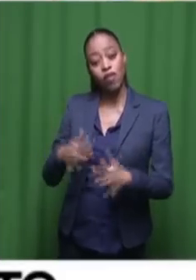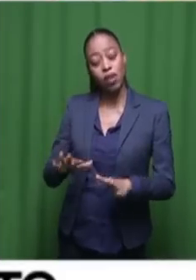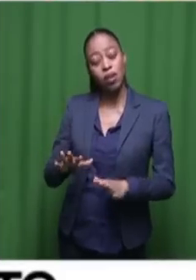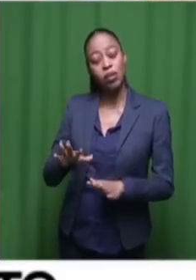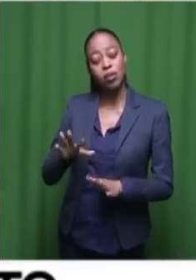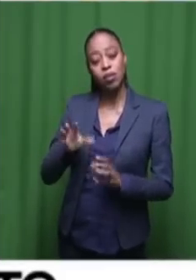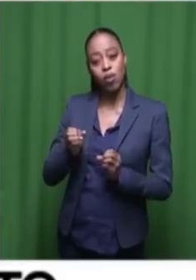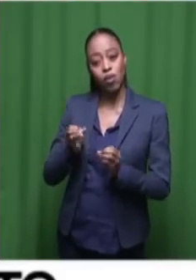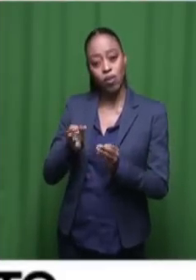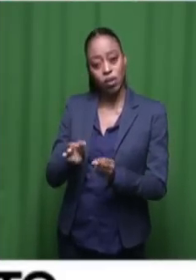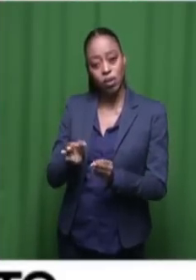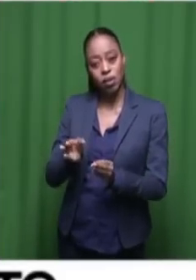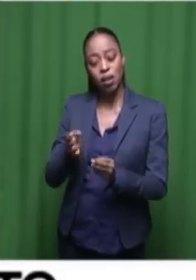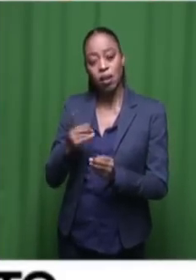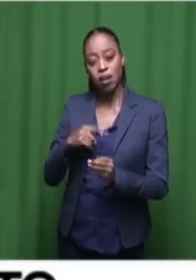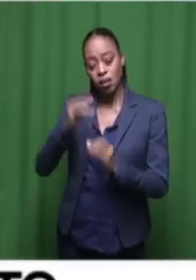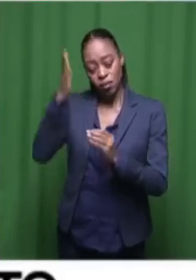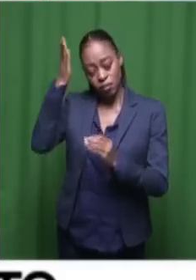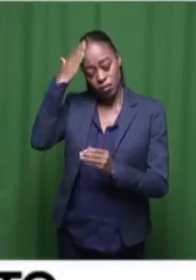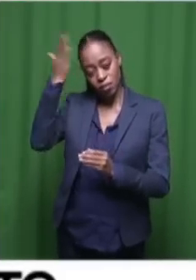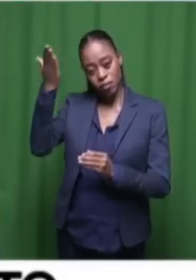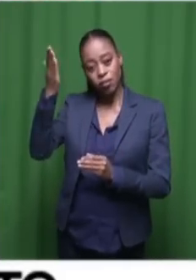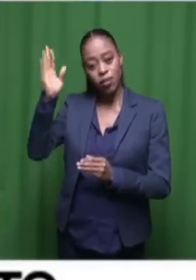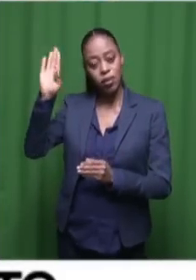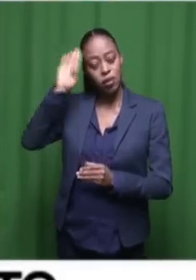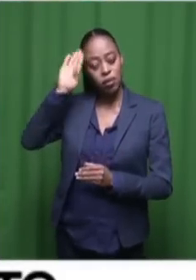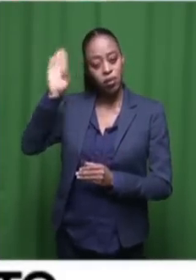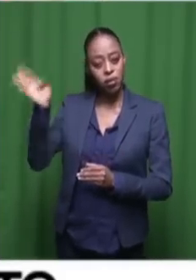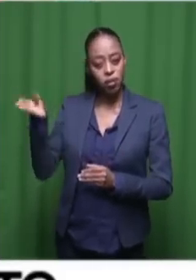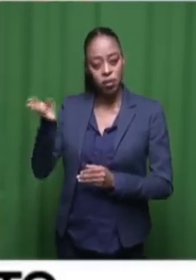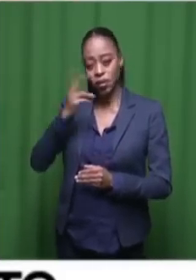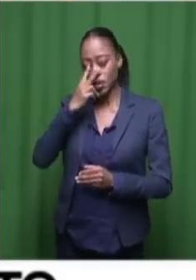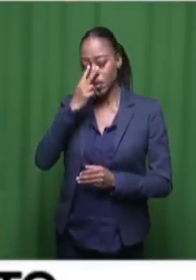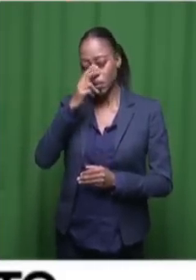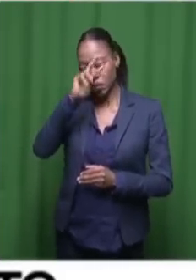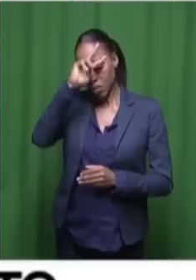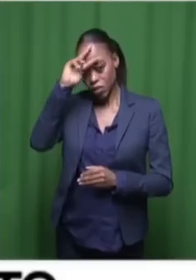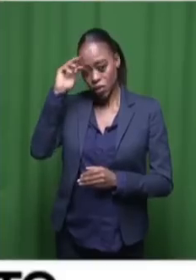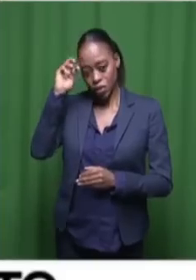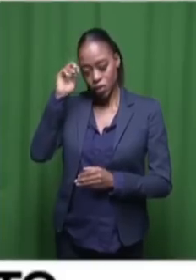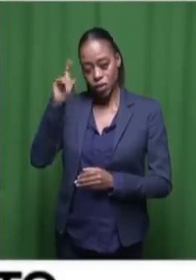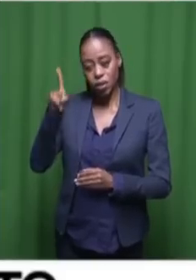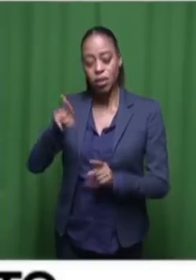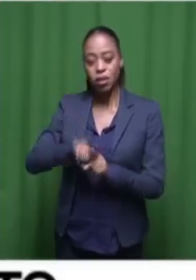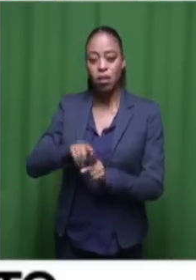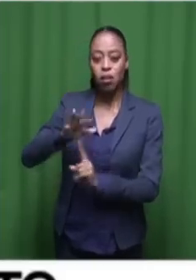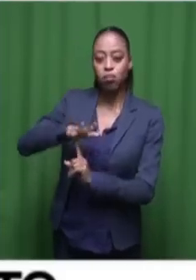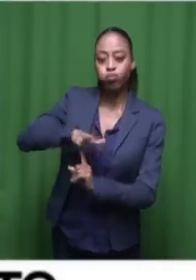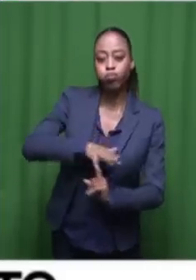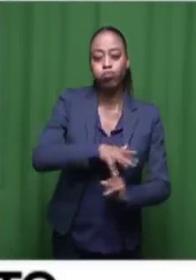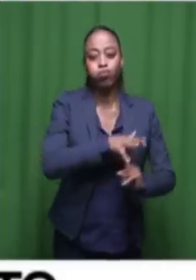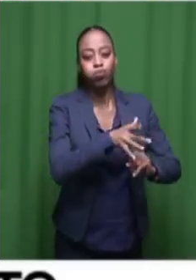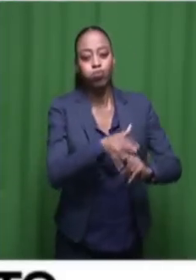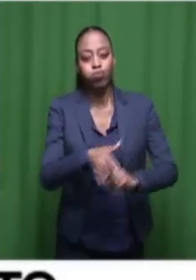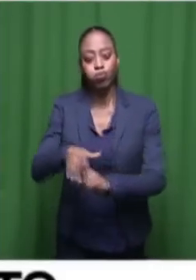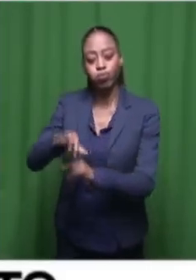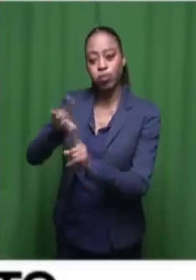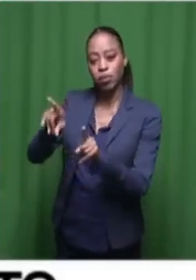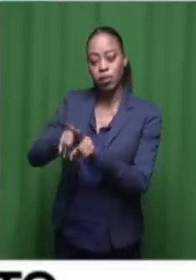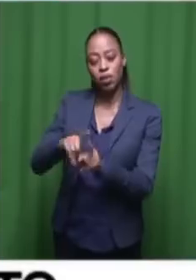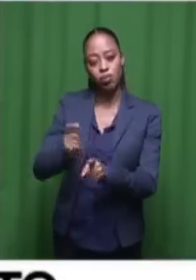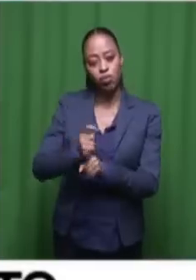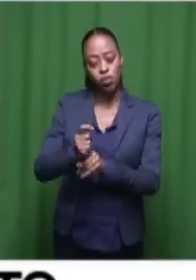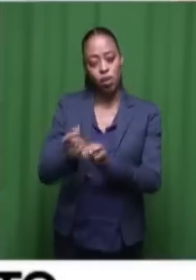officer, eventually being commissioned as a lieutenant in the Blues and Royal Regiment and a pilot, and then he underwent helicopter flying